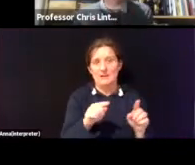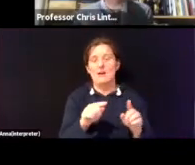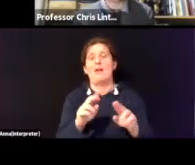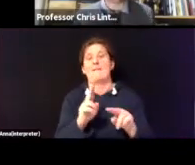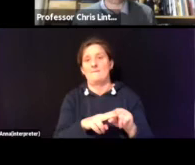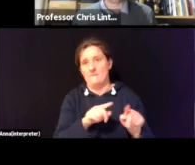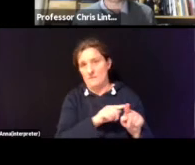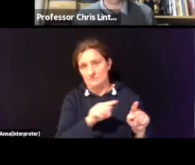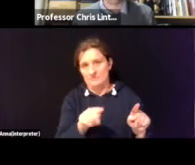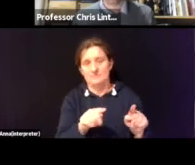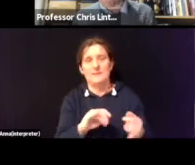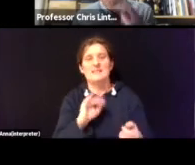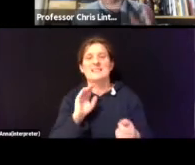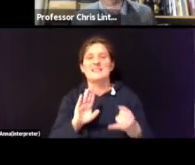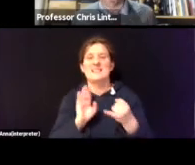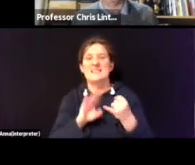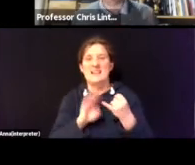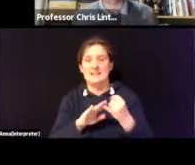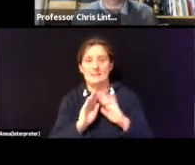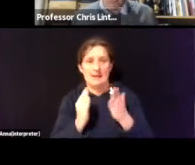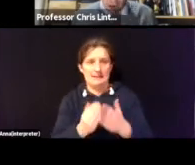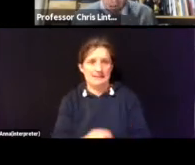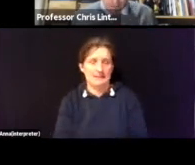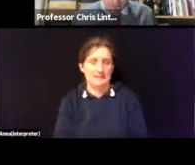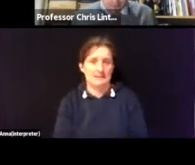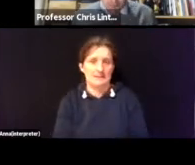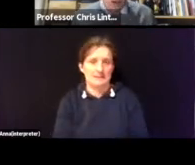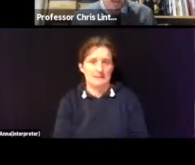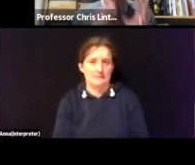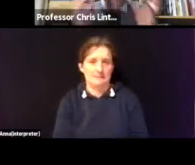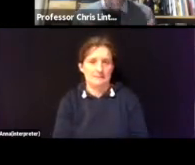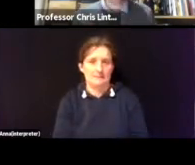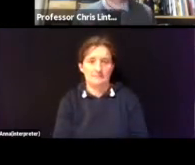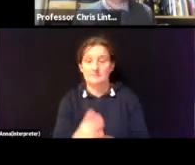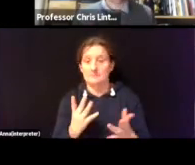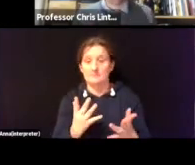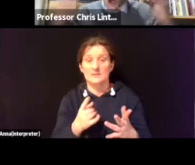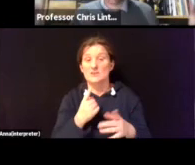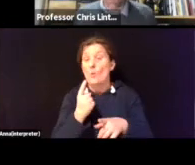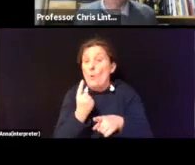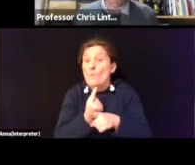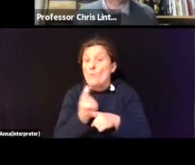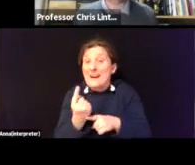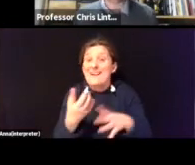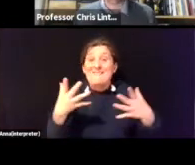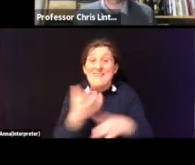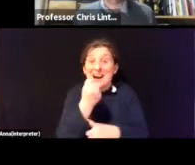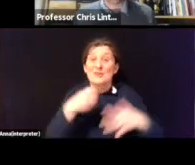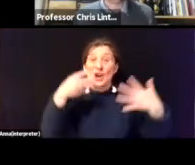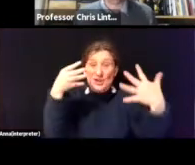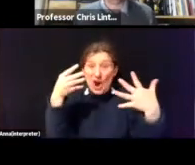is the 6th planet in the system, being followed up by that Chaos probe. But that's 1 week, 9 new